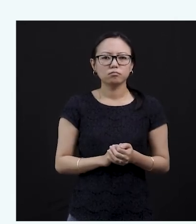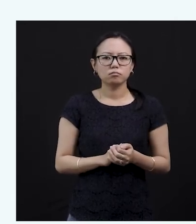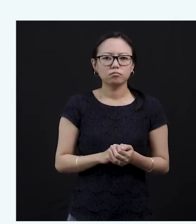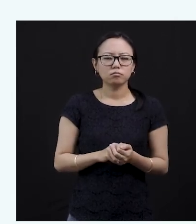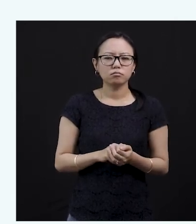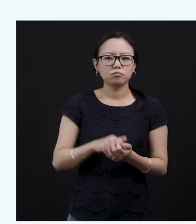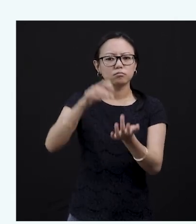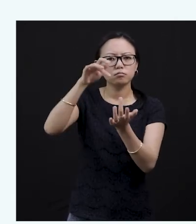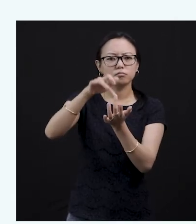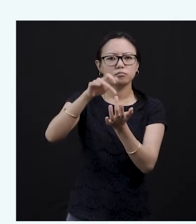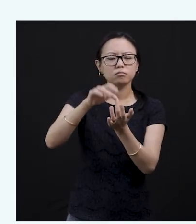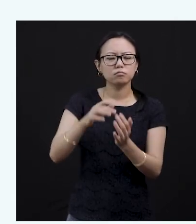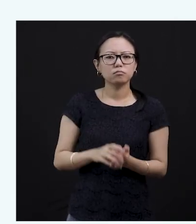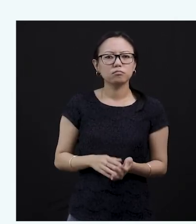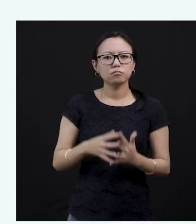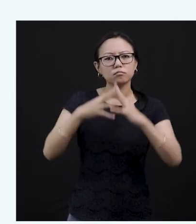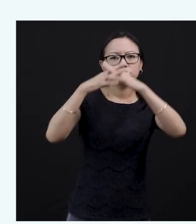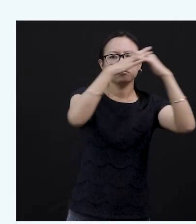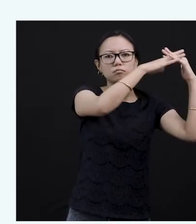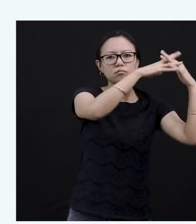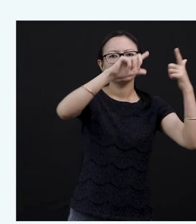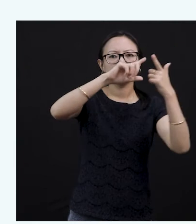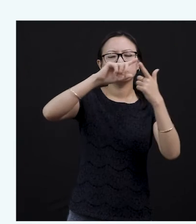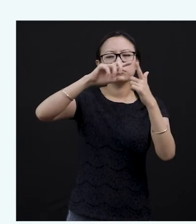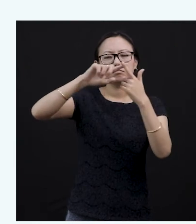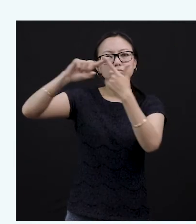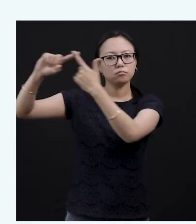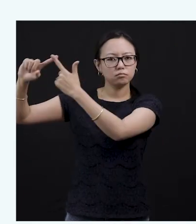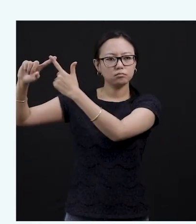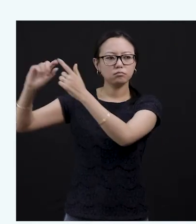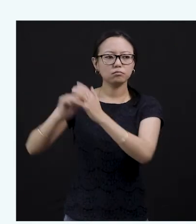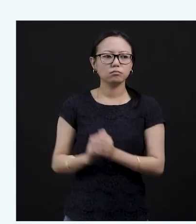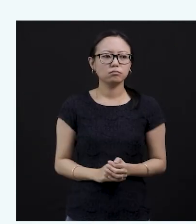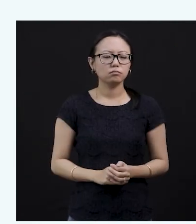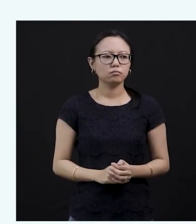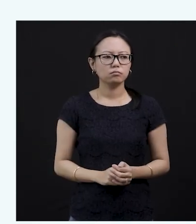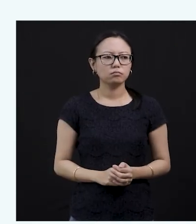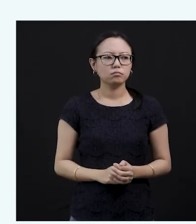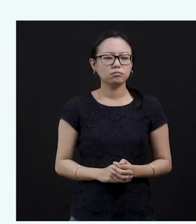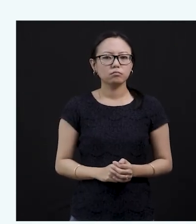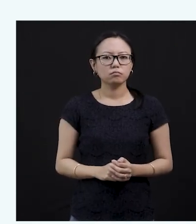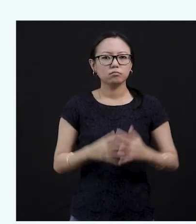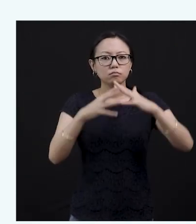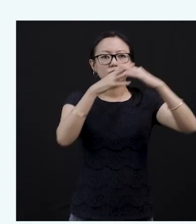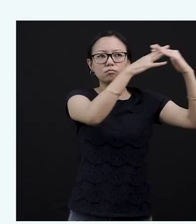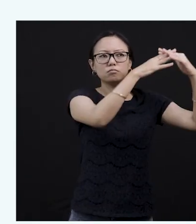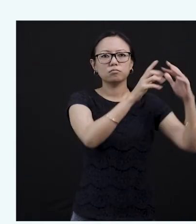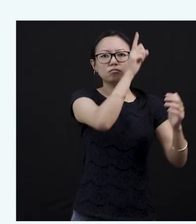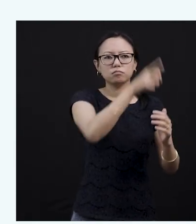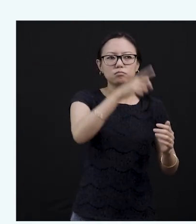east. Now here in longitudes, towards the west, there is 180